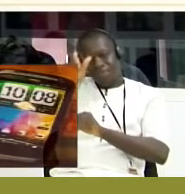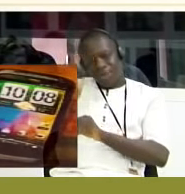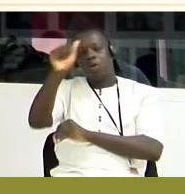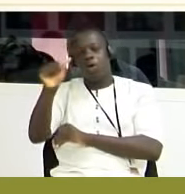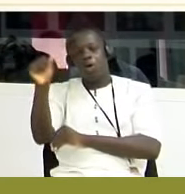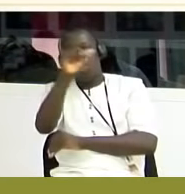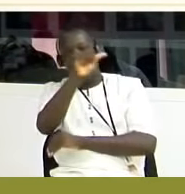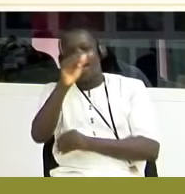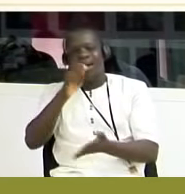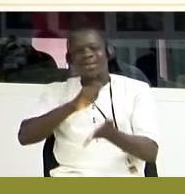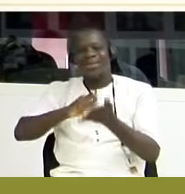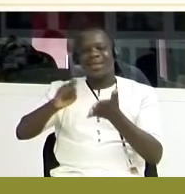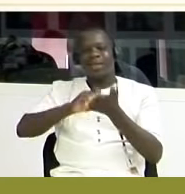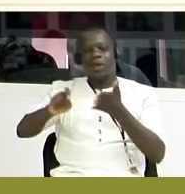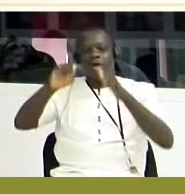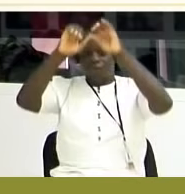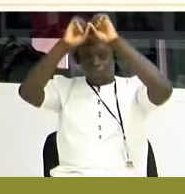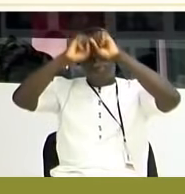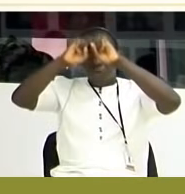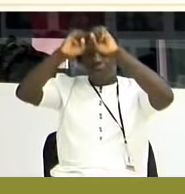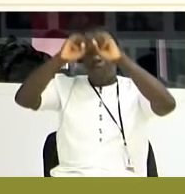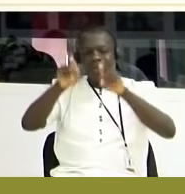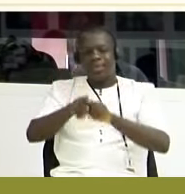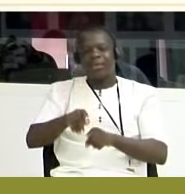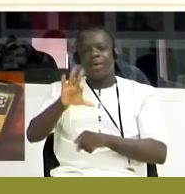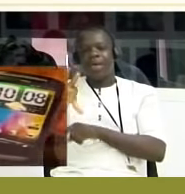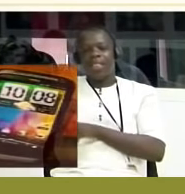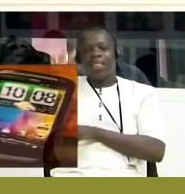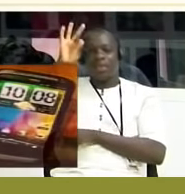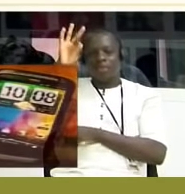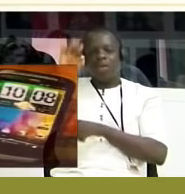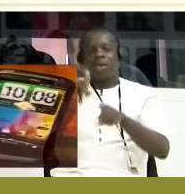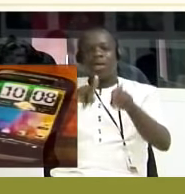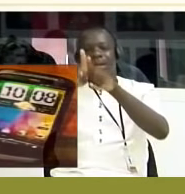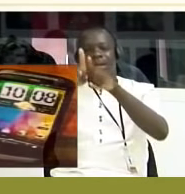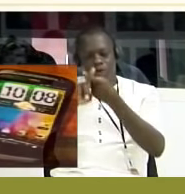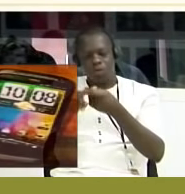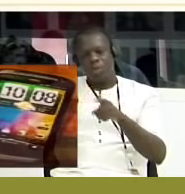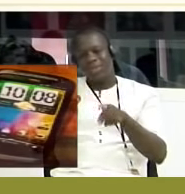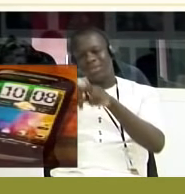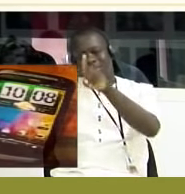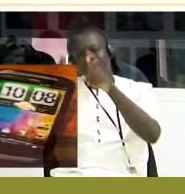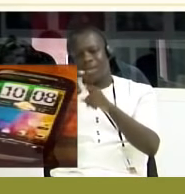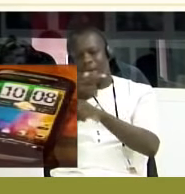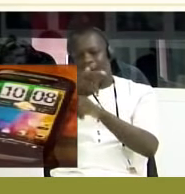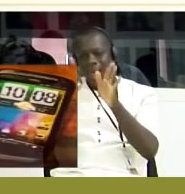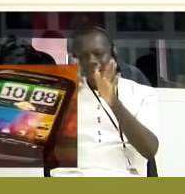the decisions taken in cabinet relating to such matters.